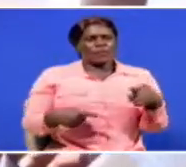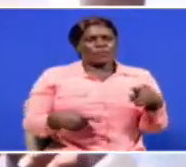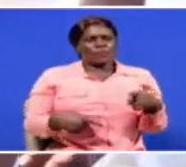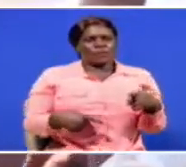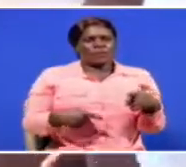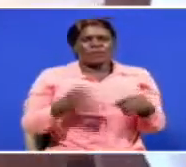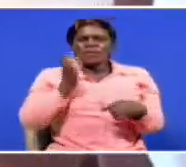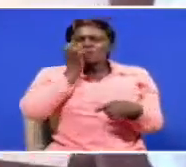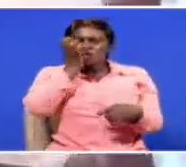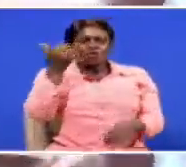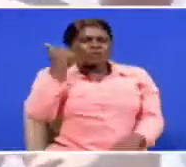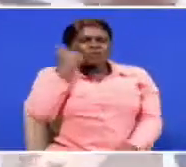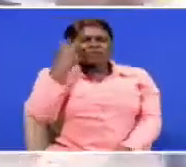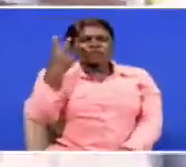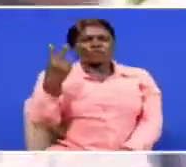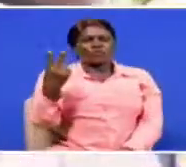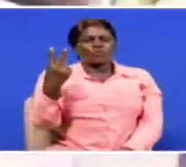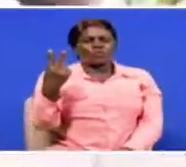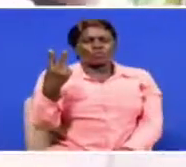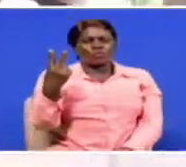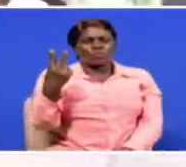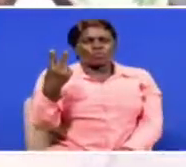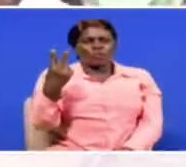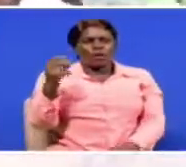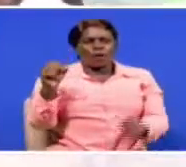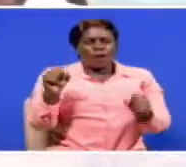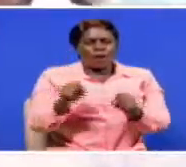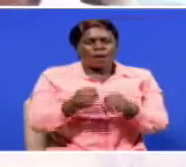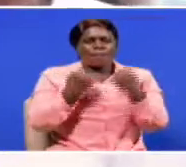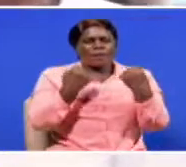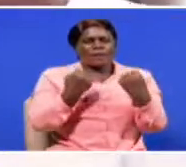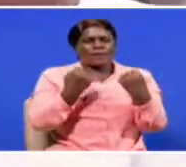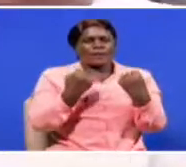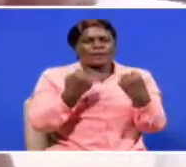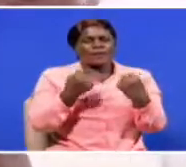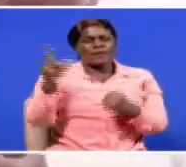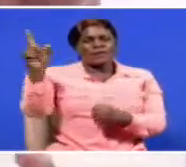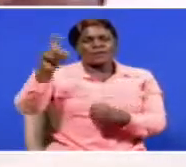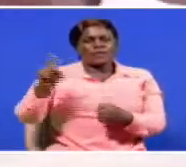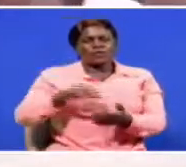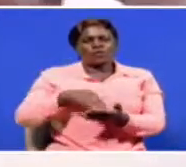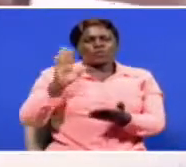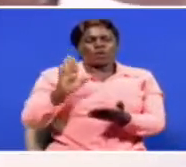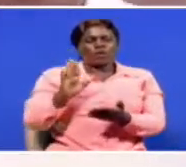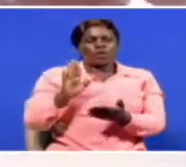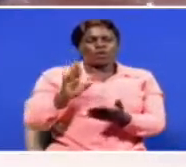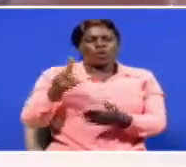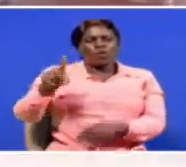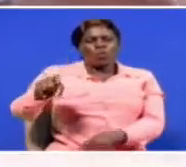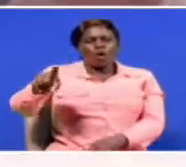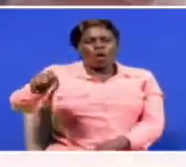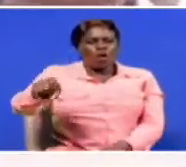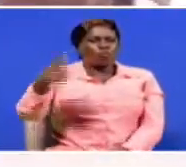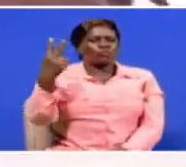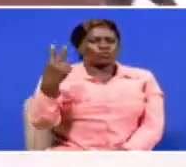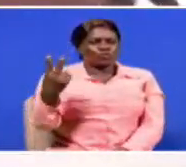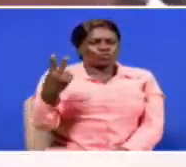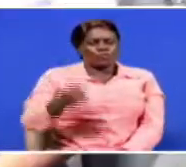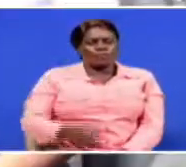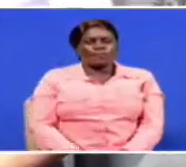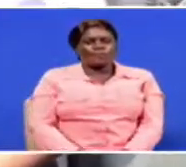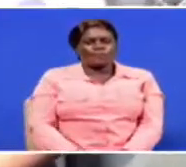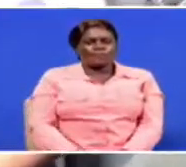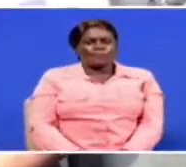2 neglected tropical diseases were observed to be endemic in the region: schistosomiasis, also known as